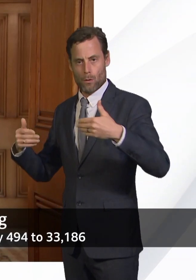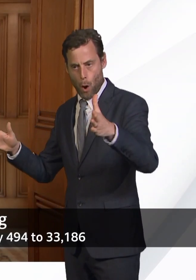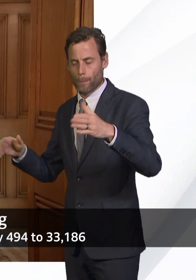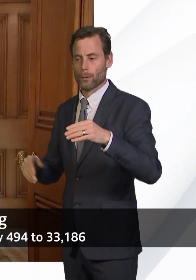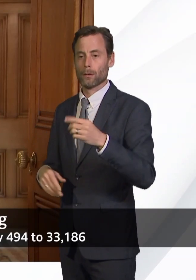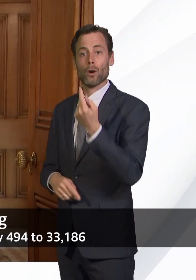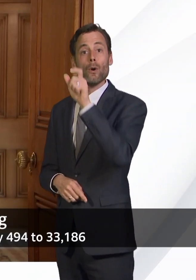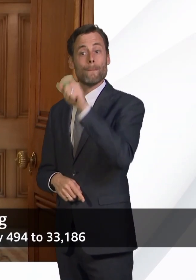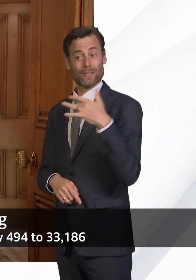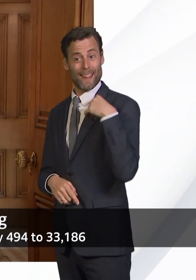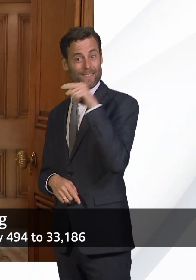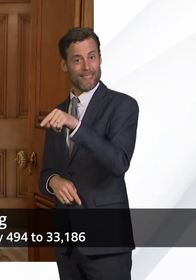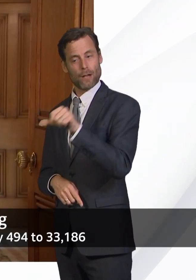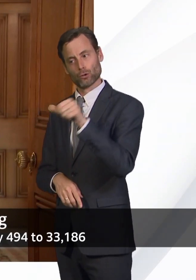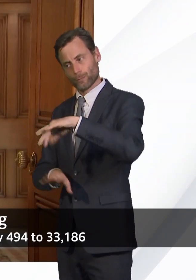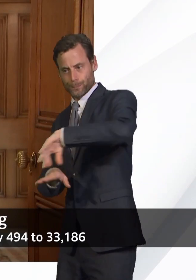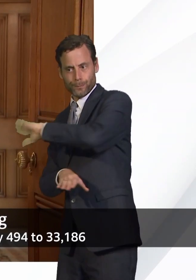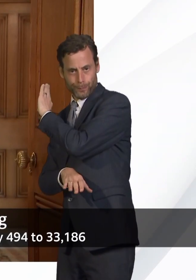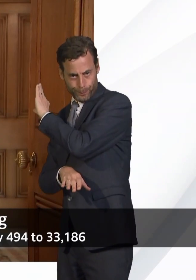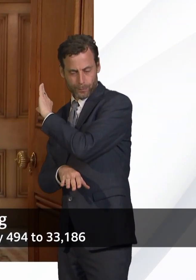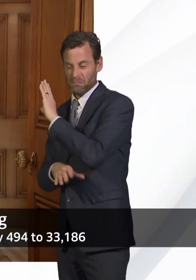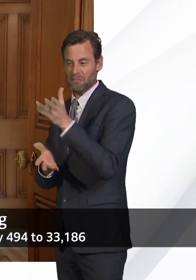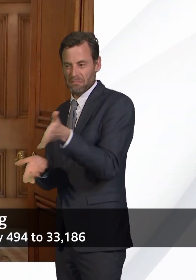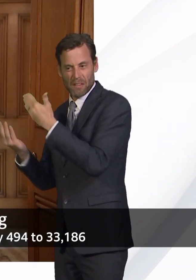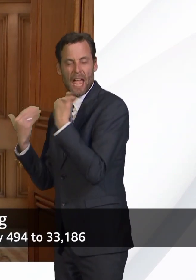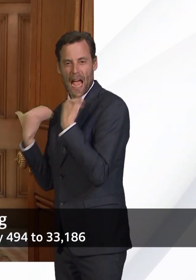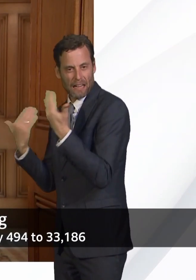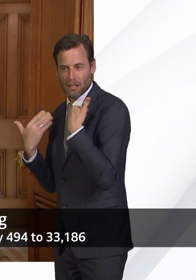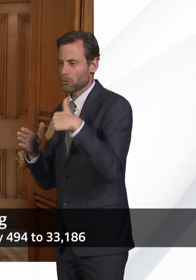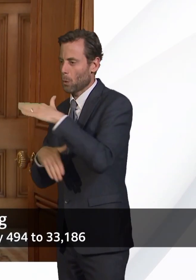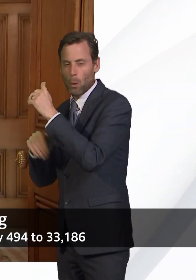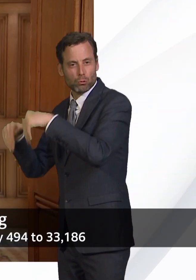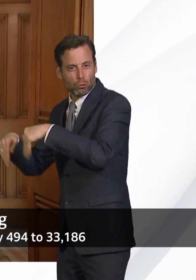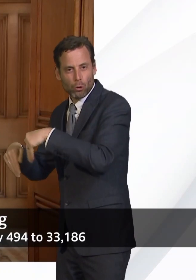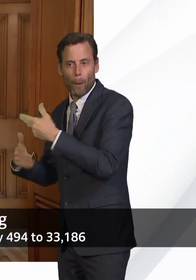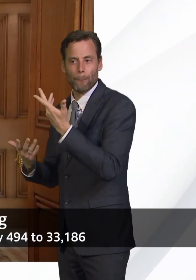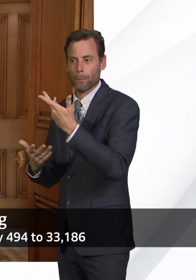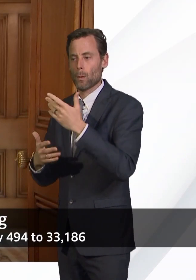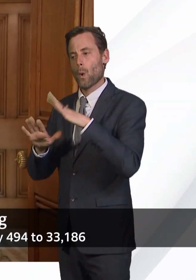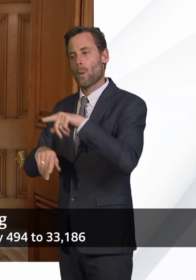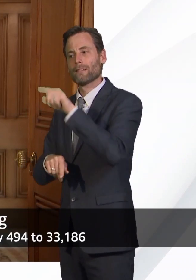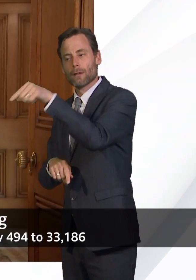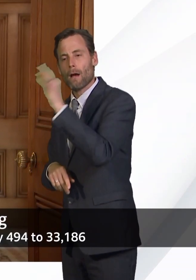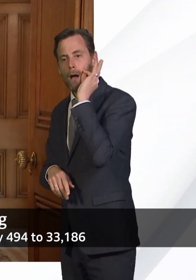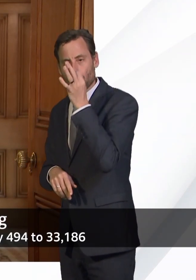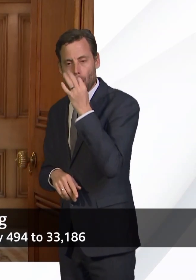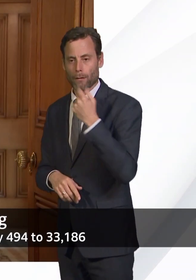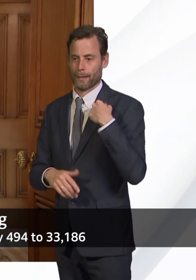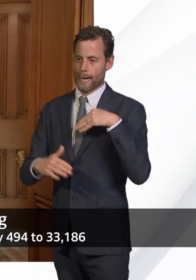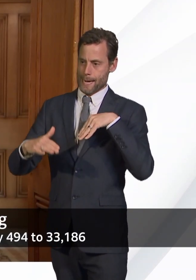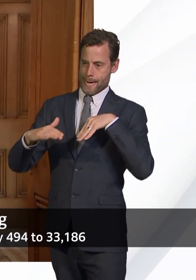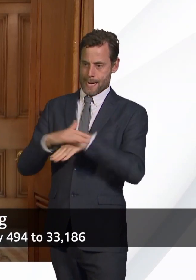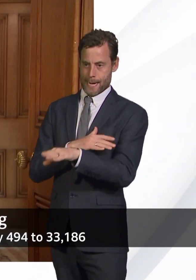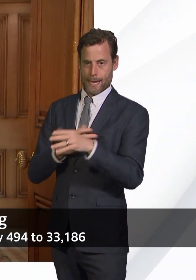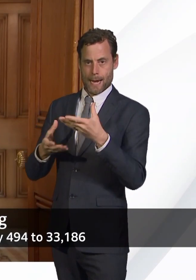the duration of the visit, going out for their daily exercise, going out to the shops or standing in the garden if that's possible.